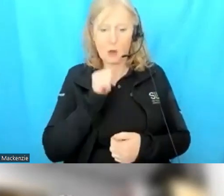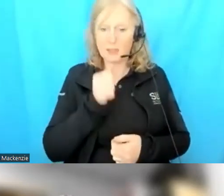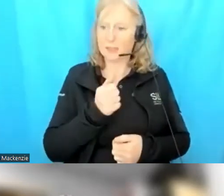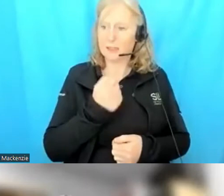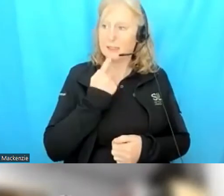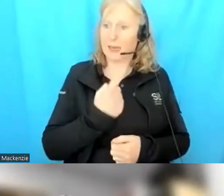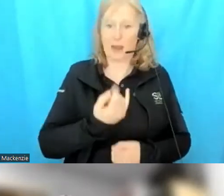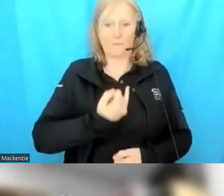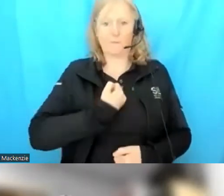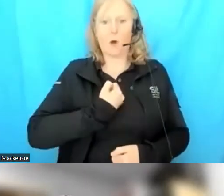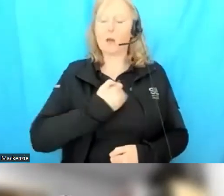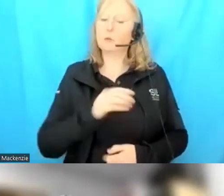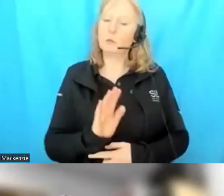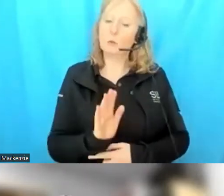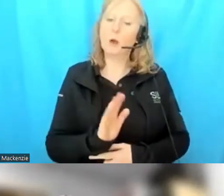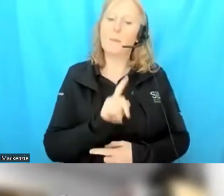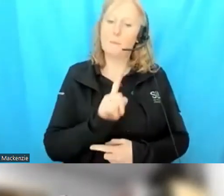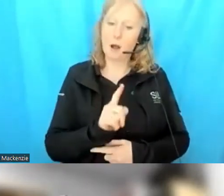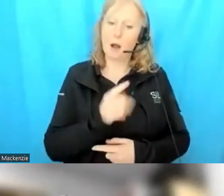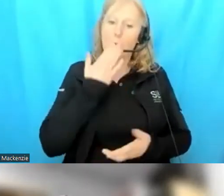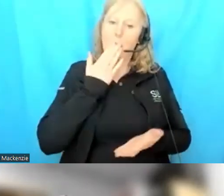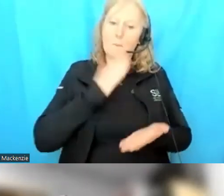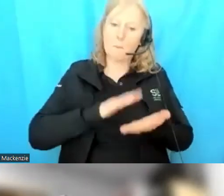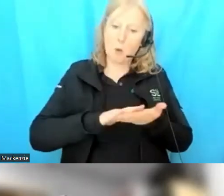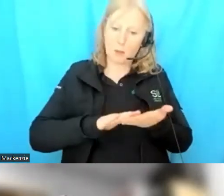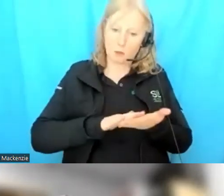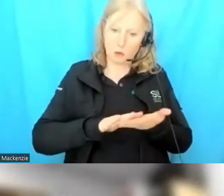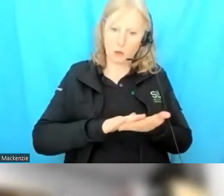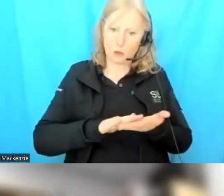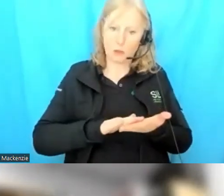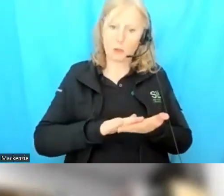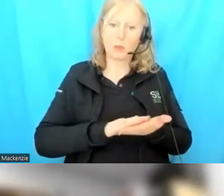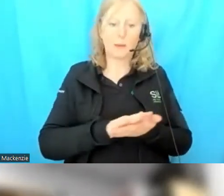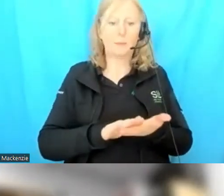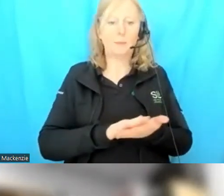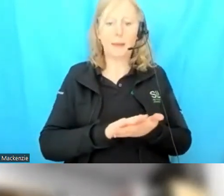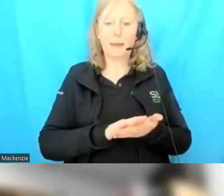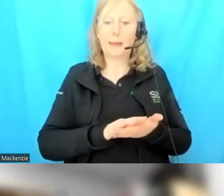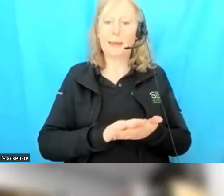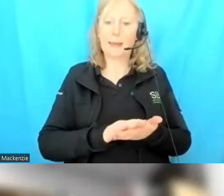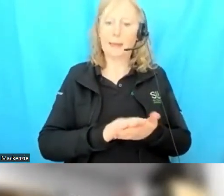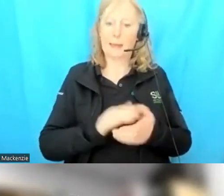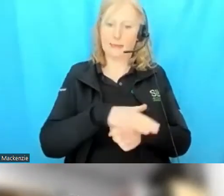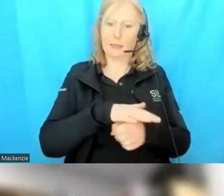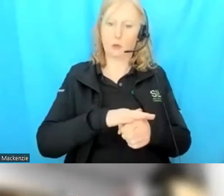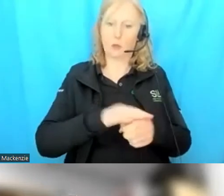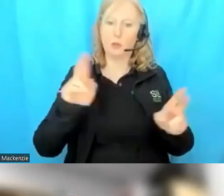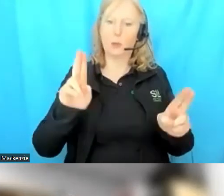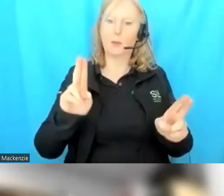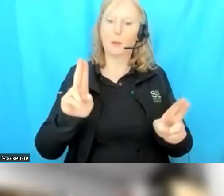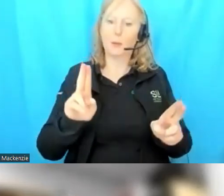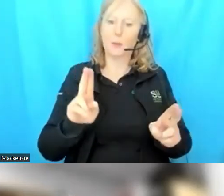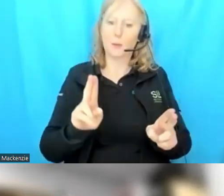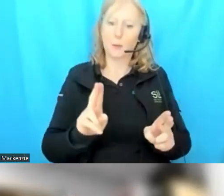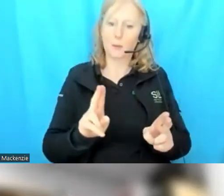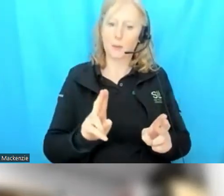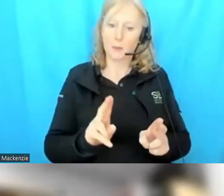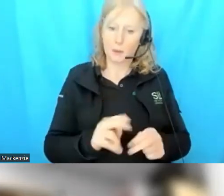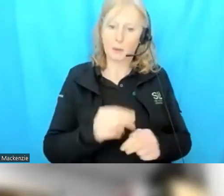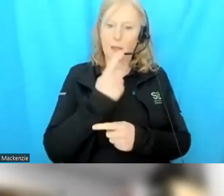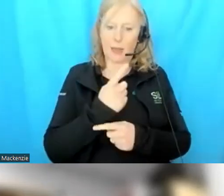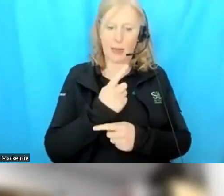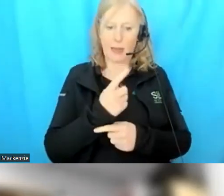that's happened, but it's starting to de-escalate that situation. It's trying to help them understand that they are